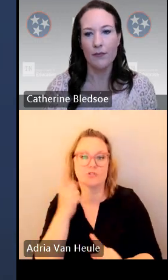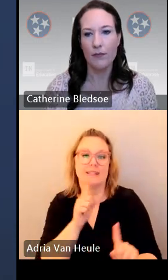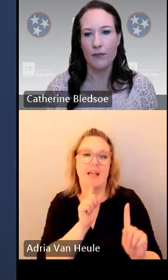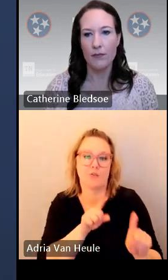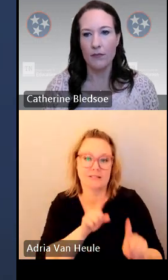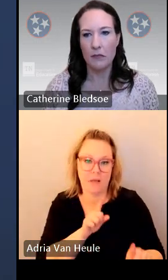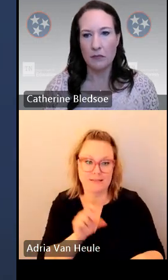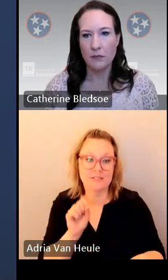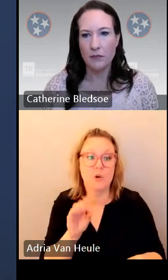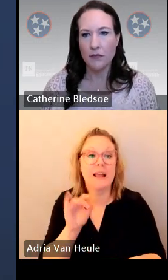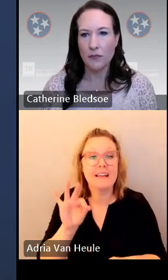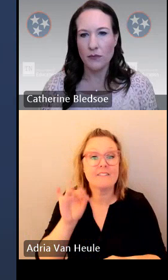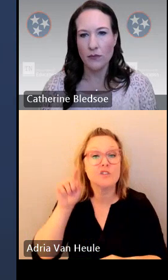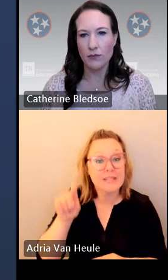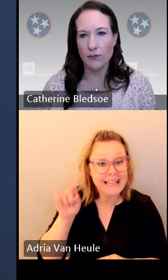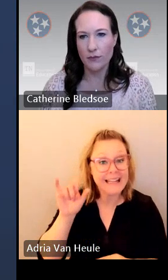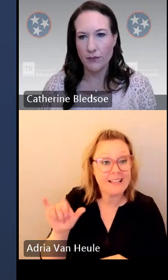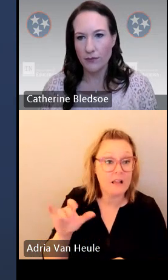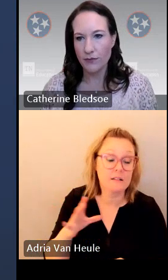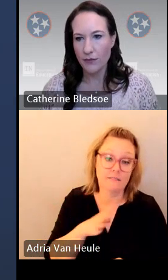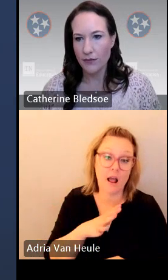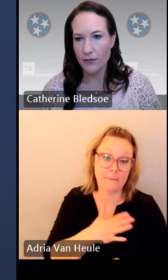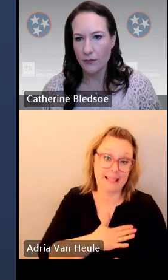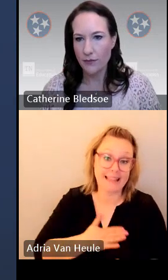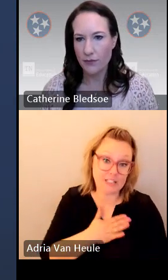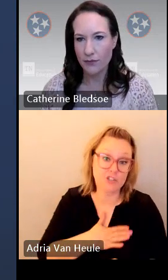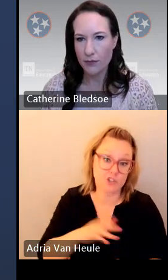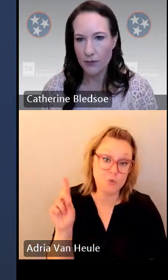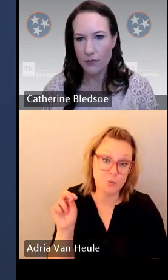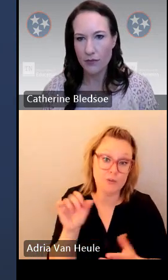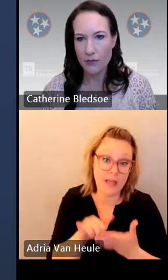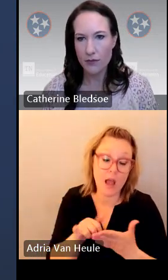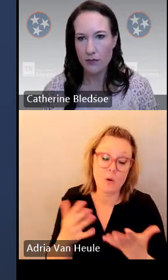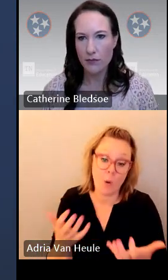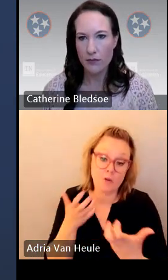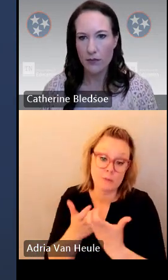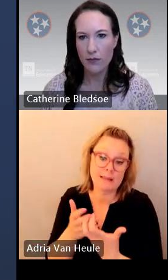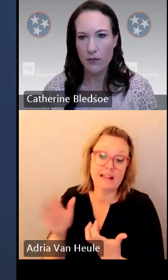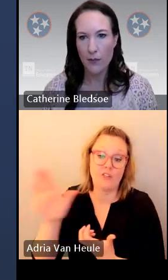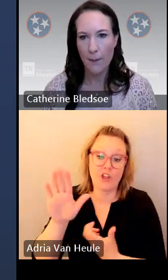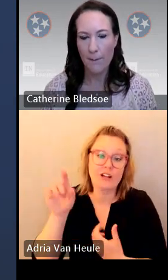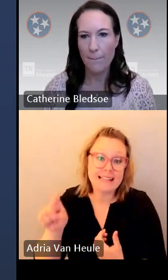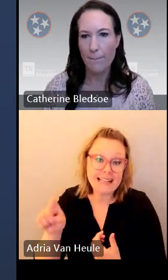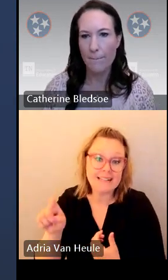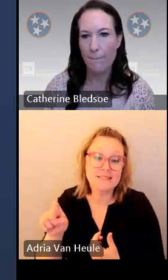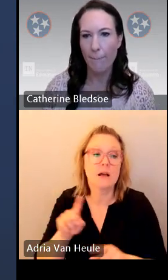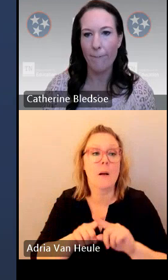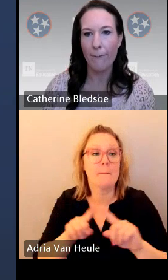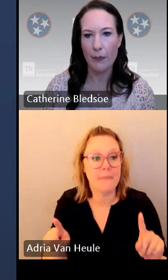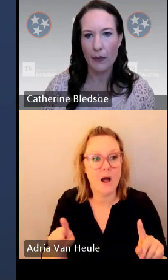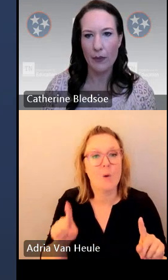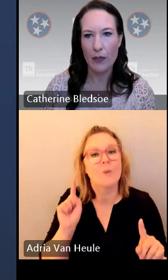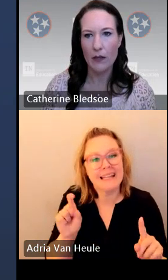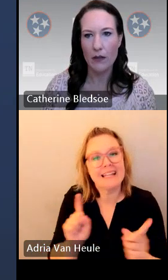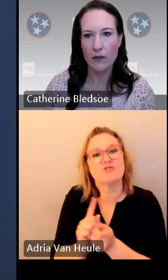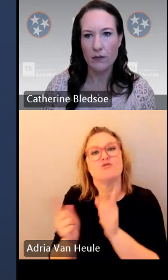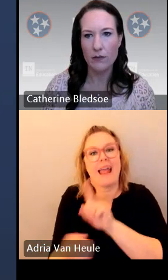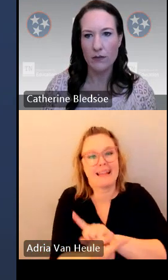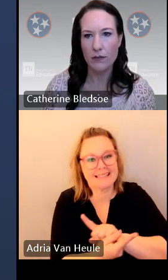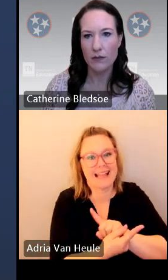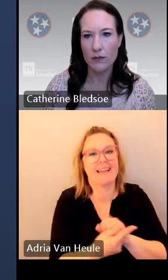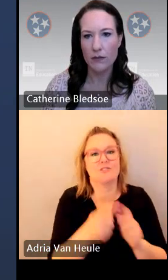if you need that, please do that. Of course, we want to meet the needs of our students and our families. And it shouldn't be too